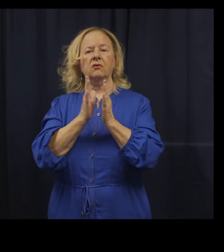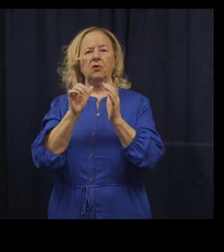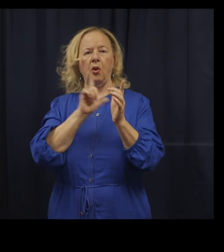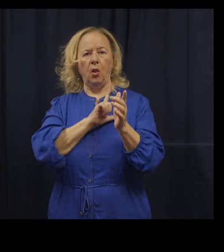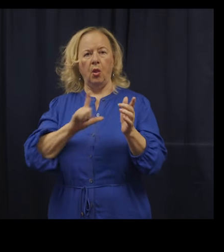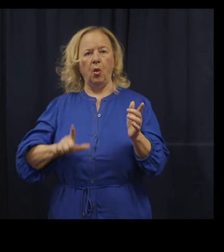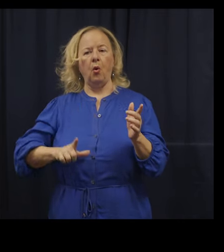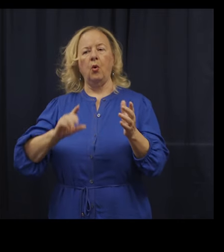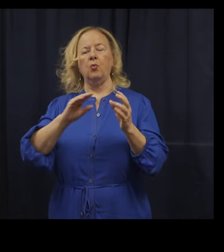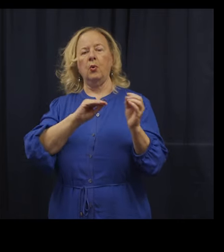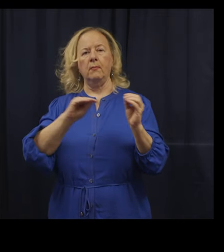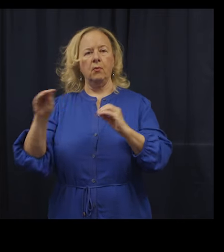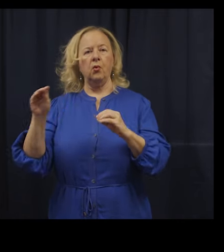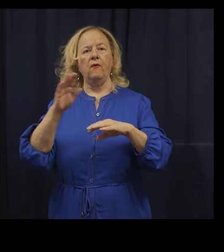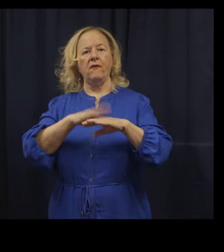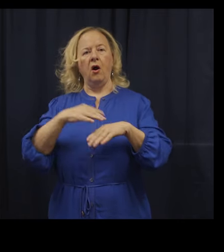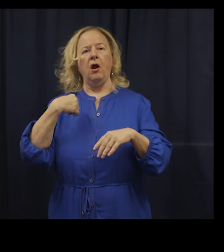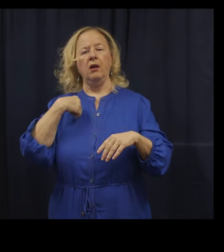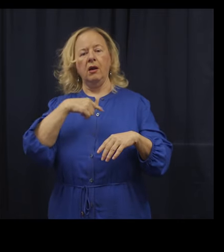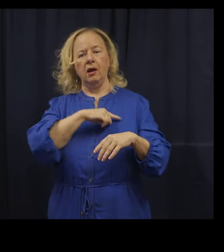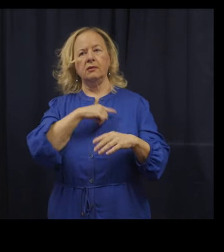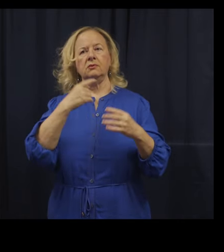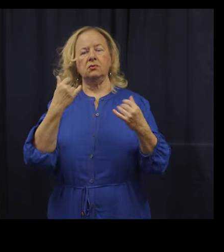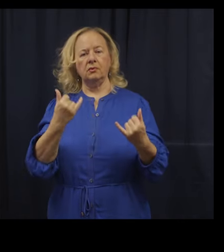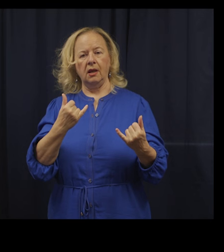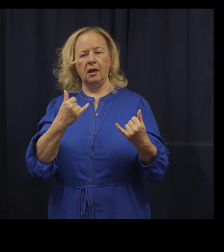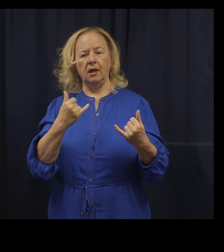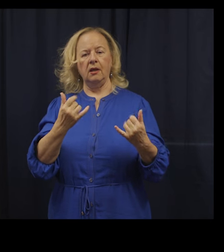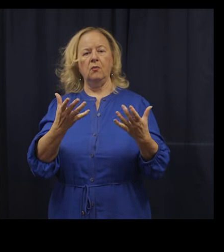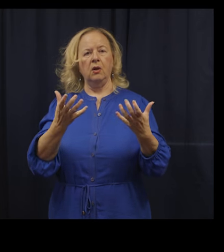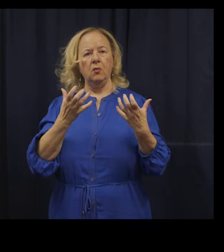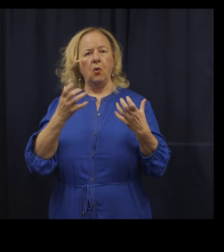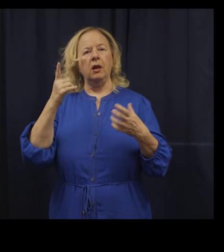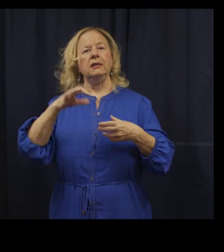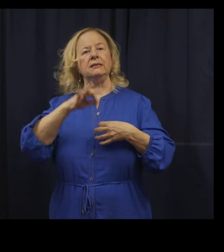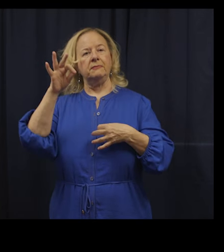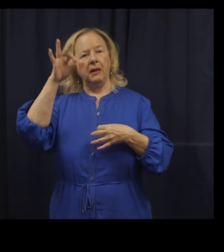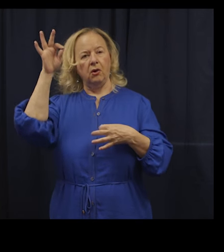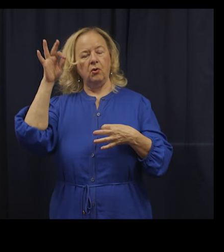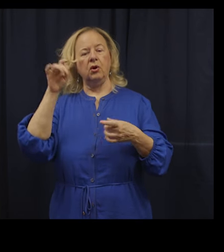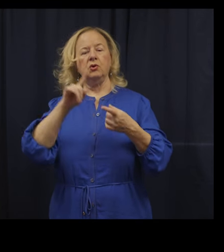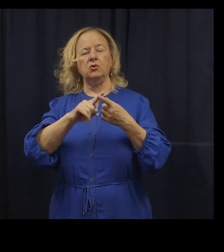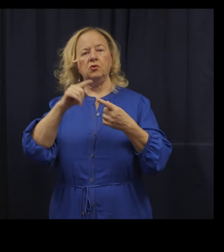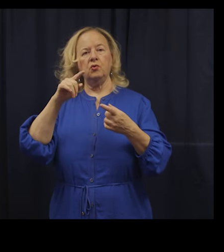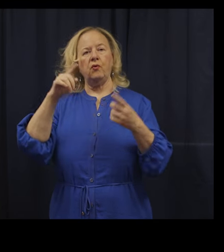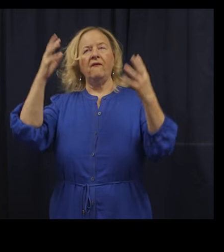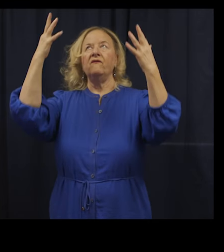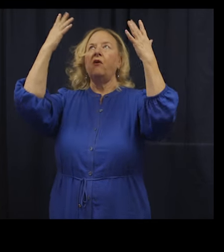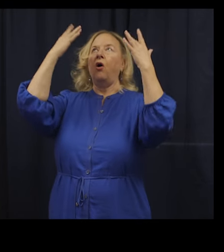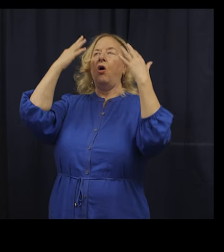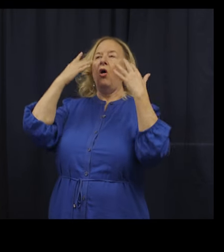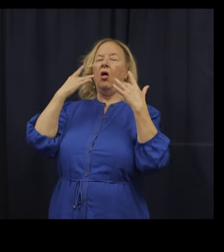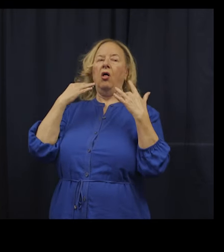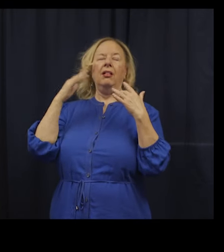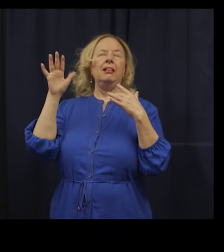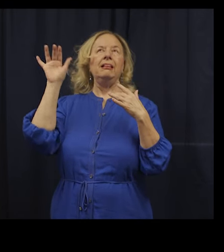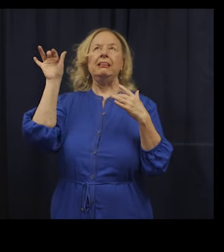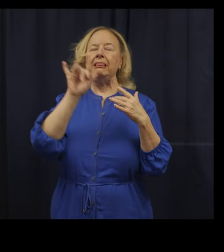move mightily upon us today. We want his spirit to fall like never